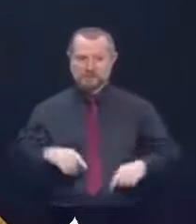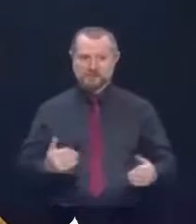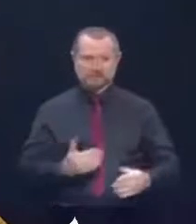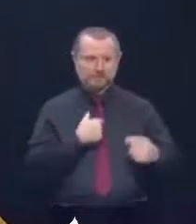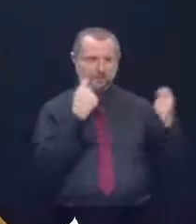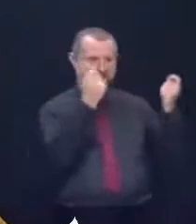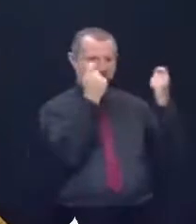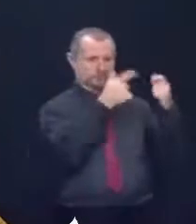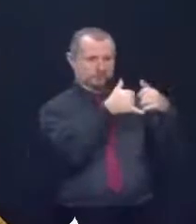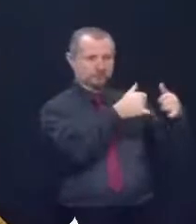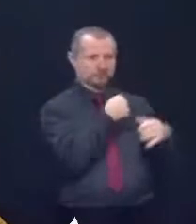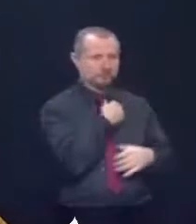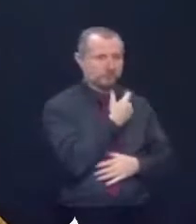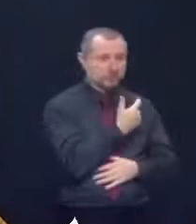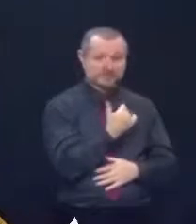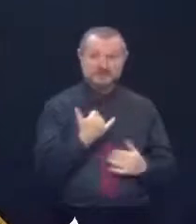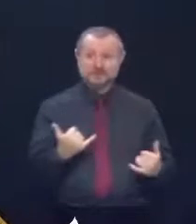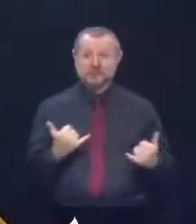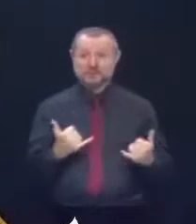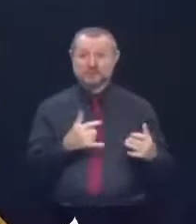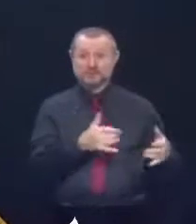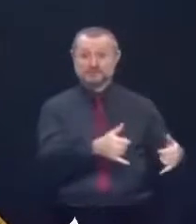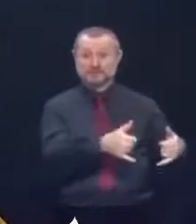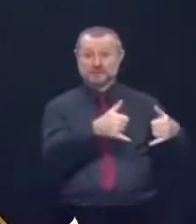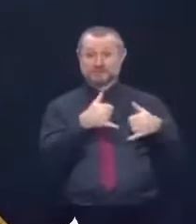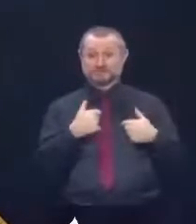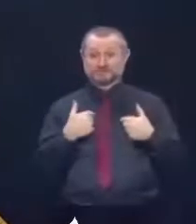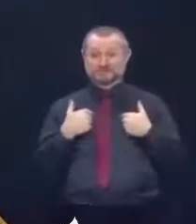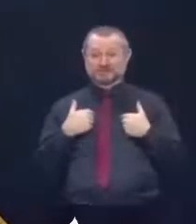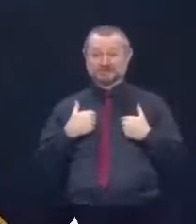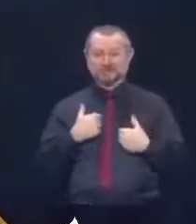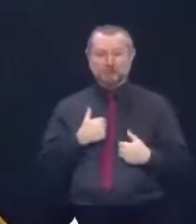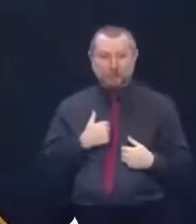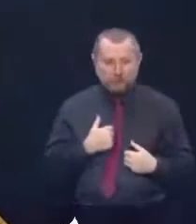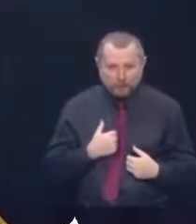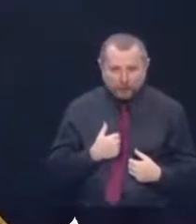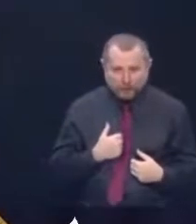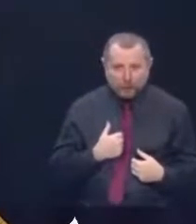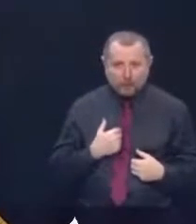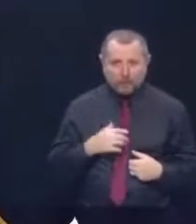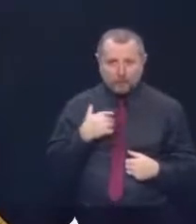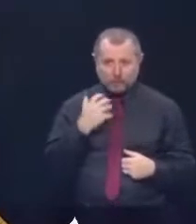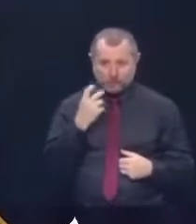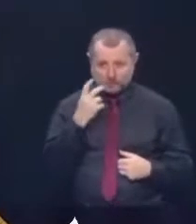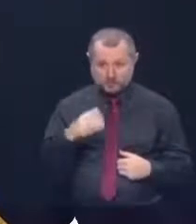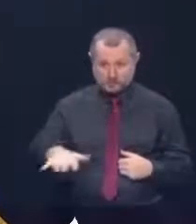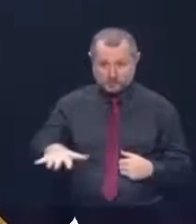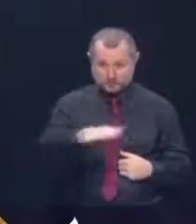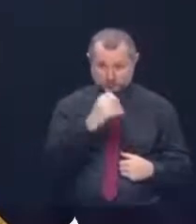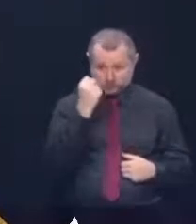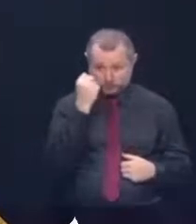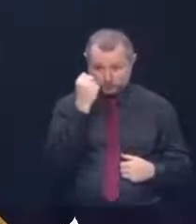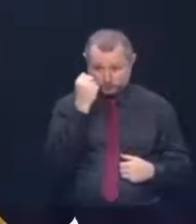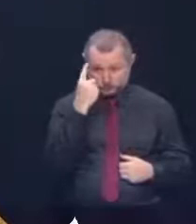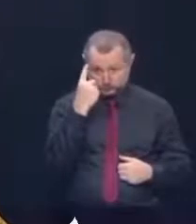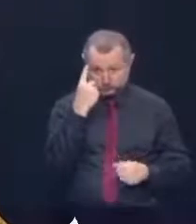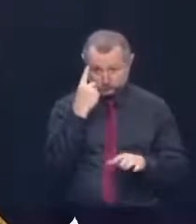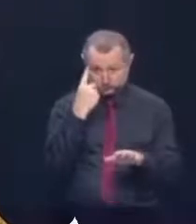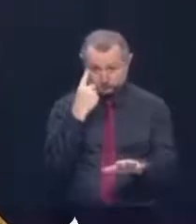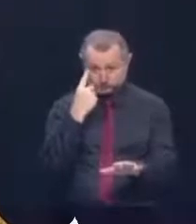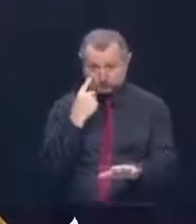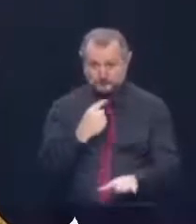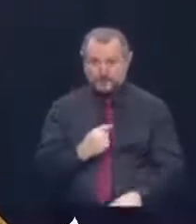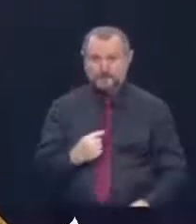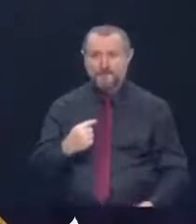For it to be personalized to me, I want to make sure people understand that I'm just the symbol